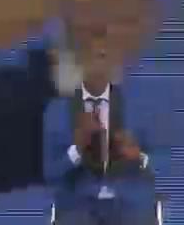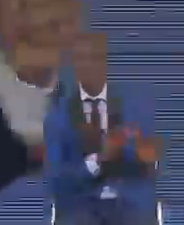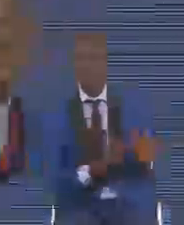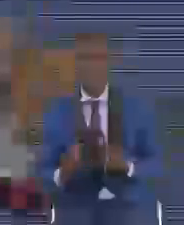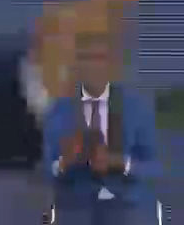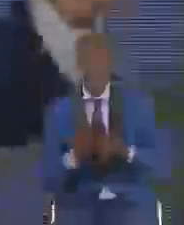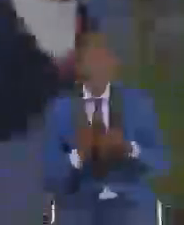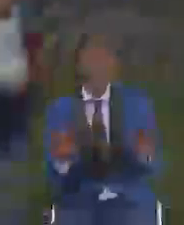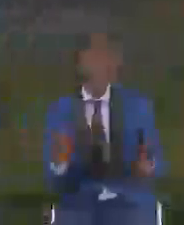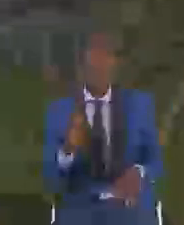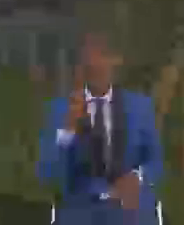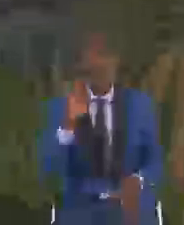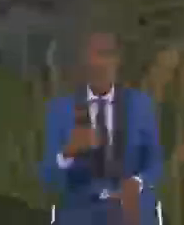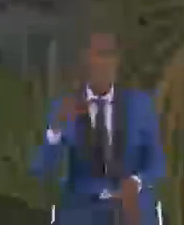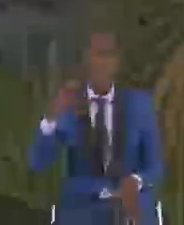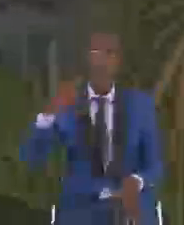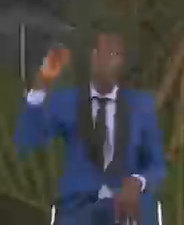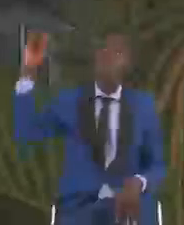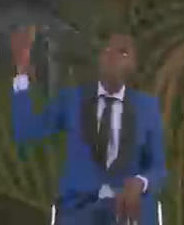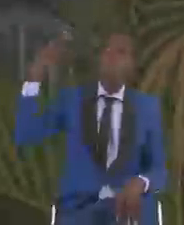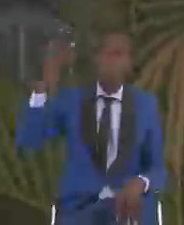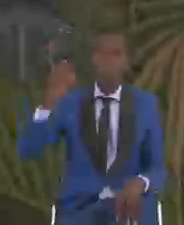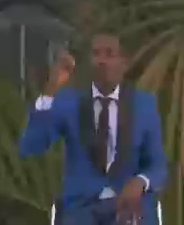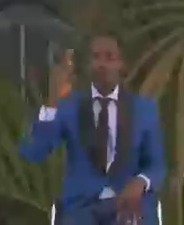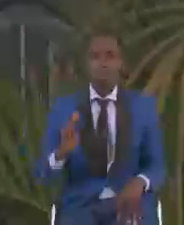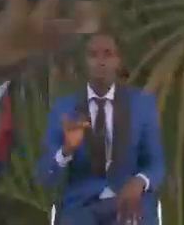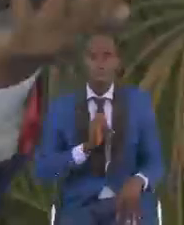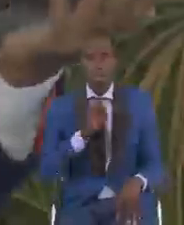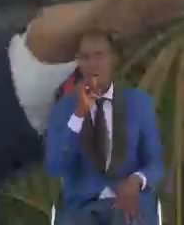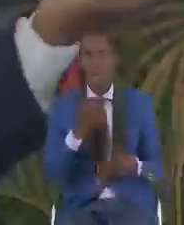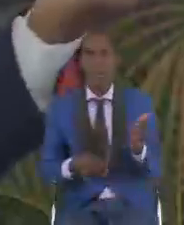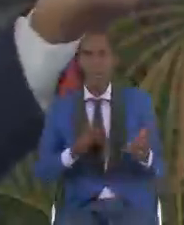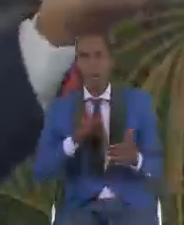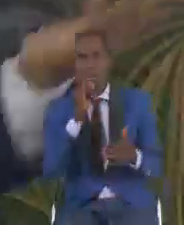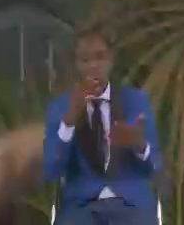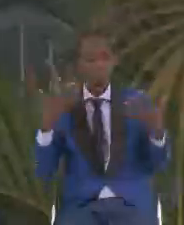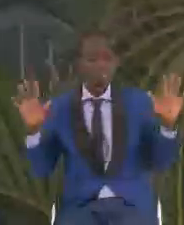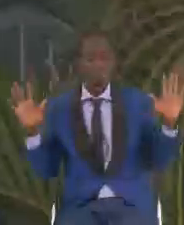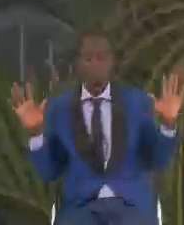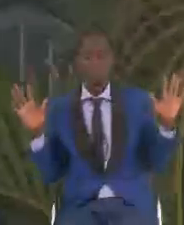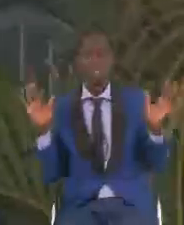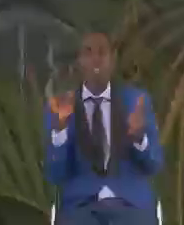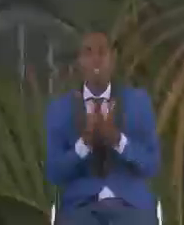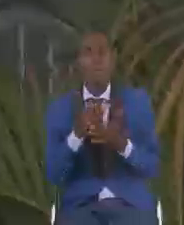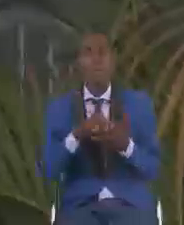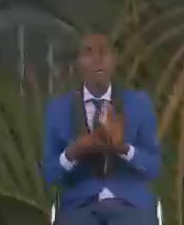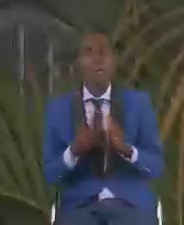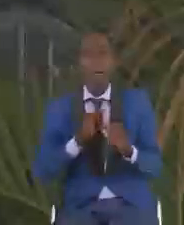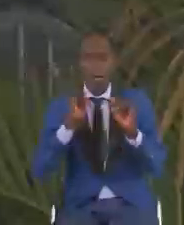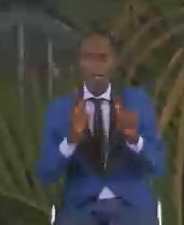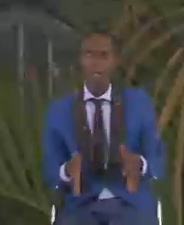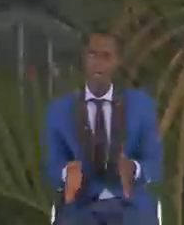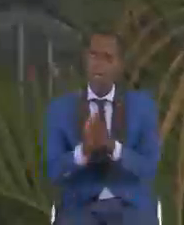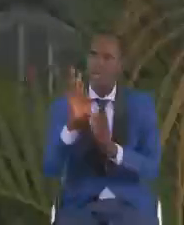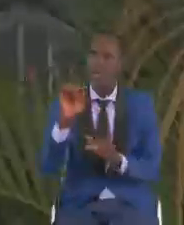the grace of God, I am what I am. Finish. That means I can ask him,